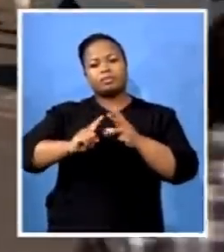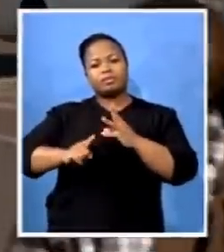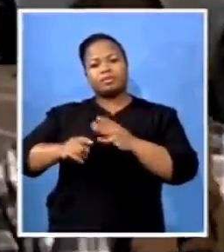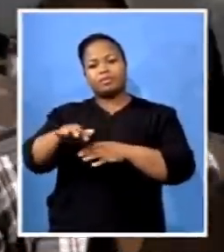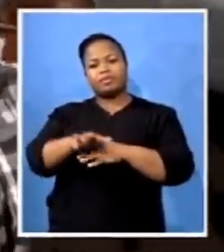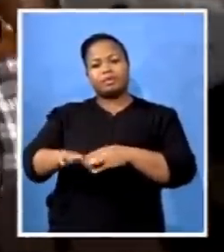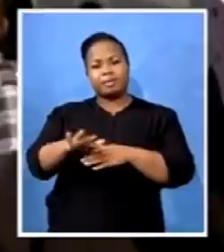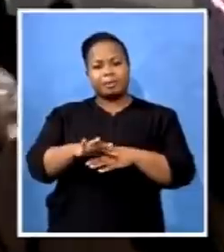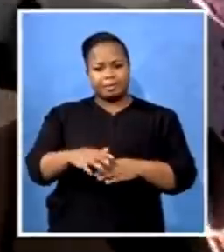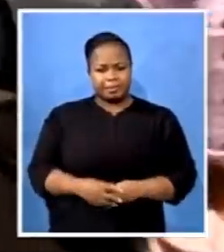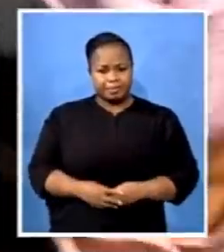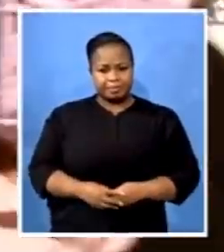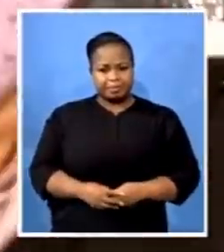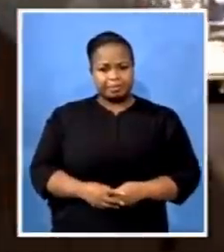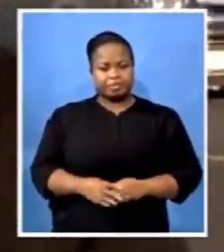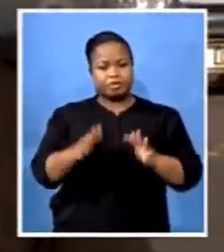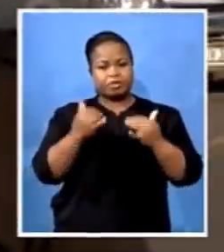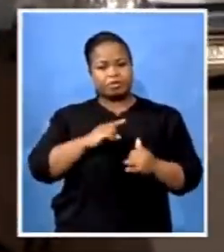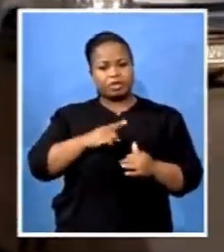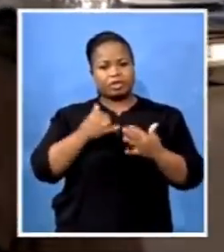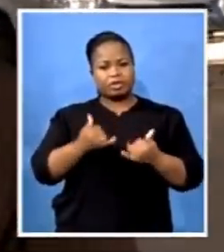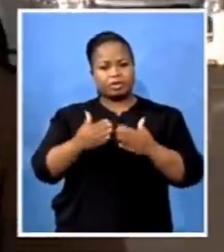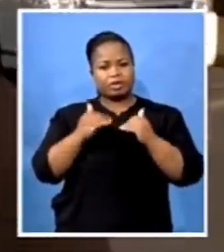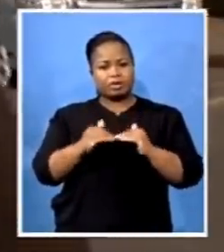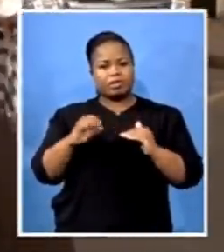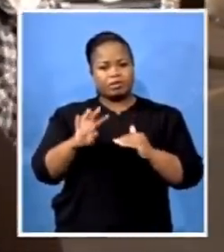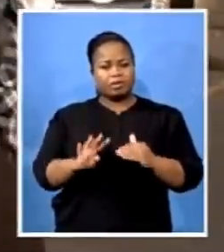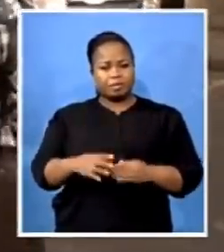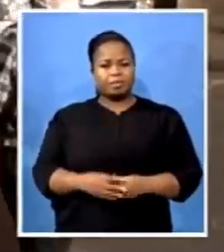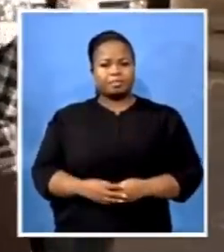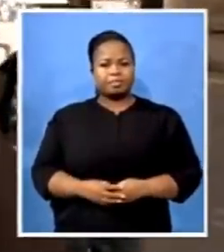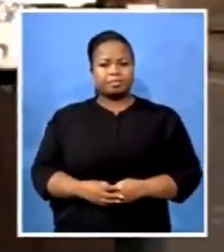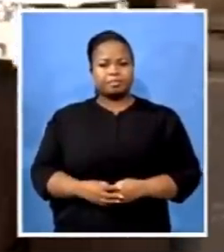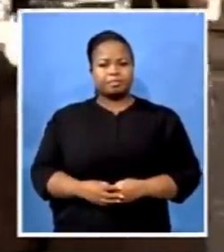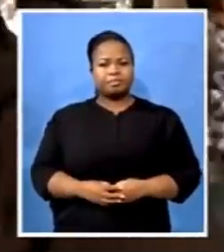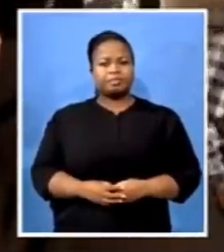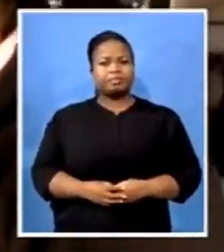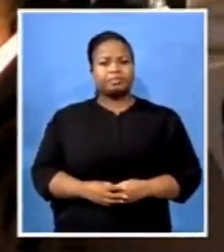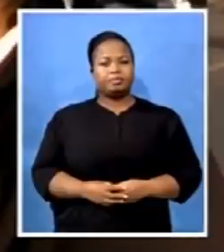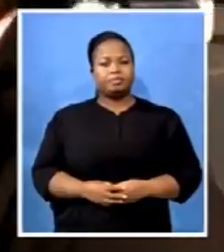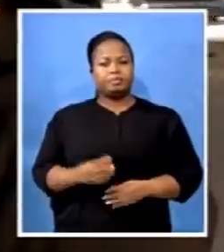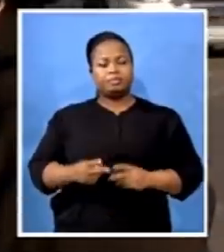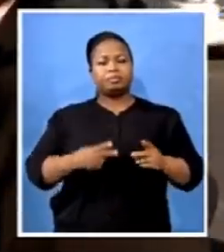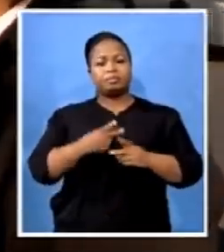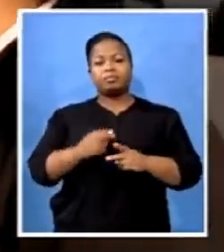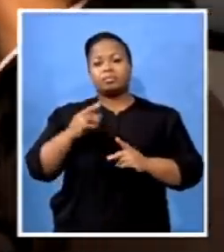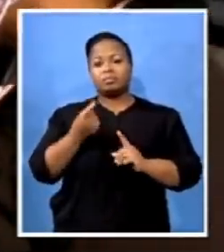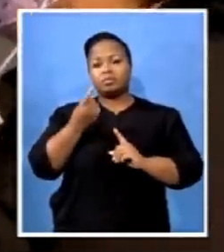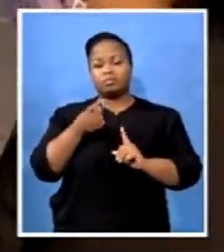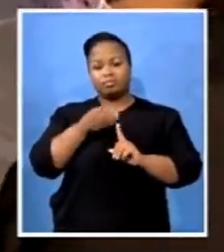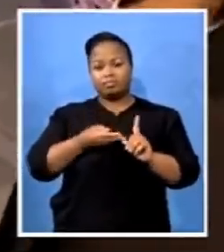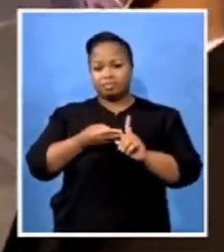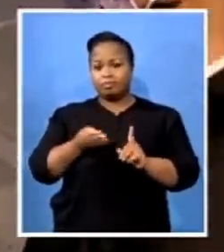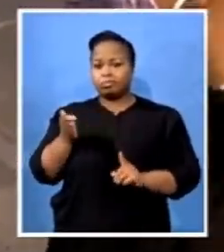4 lockdown regulations. Also, another commuter with me today. Sir, you've travelled by taxi as